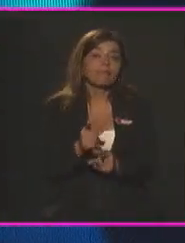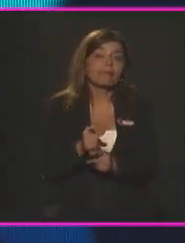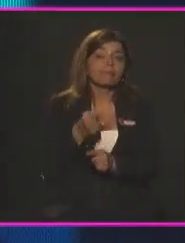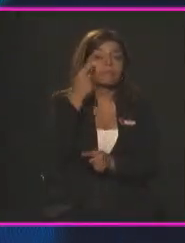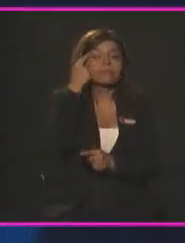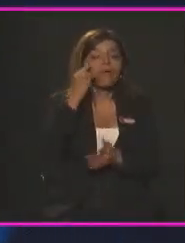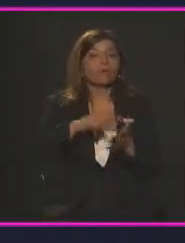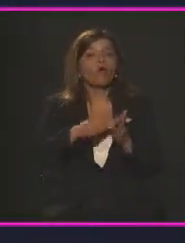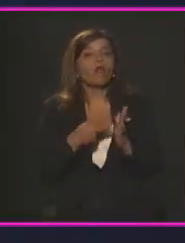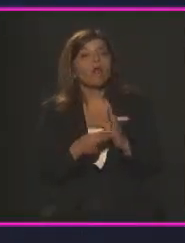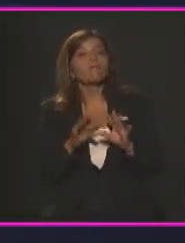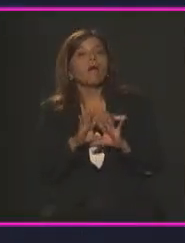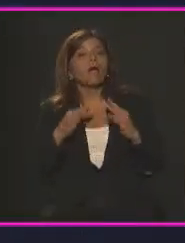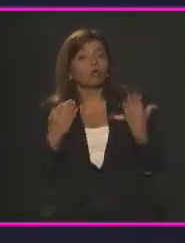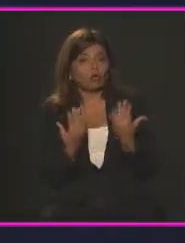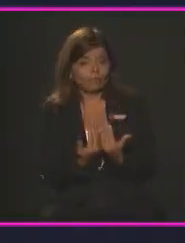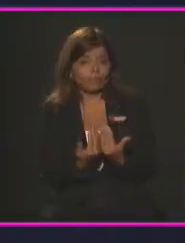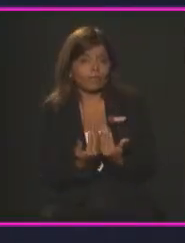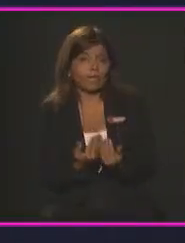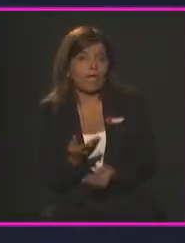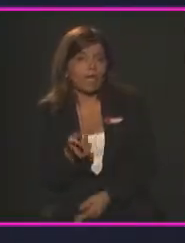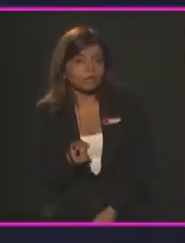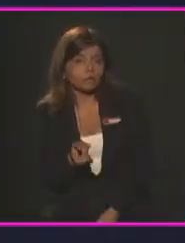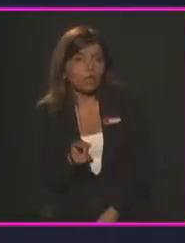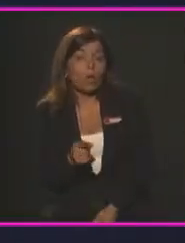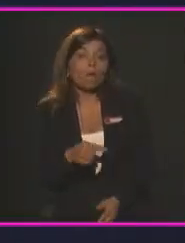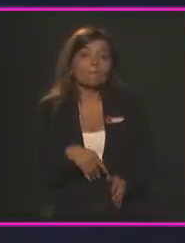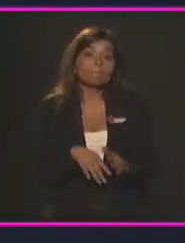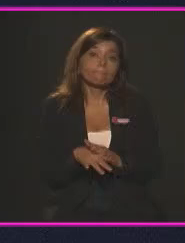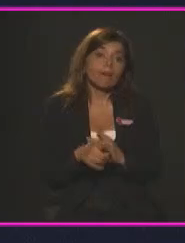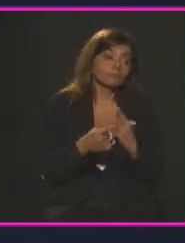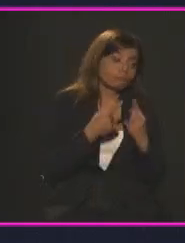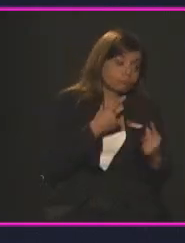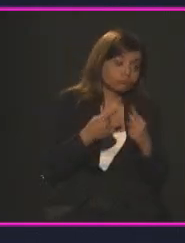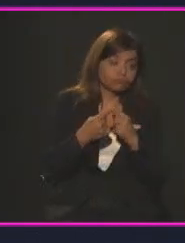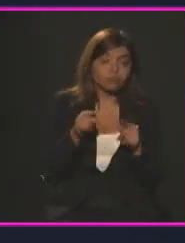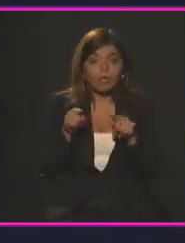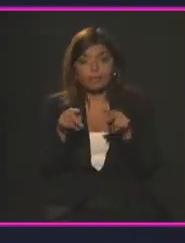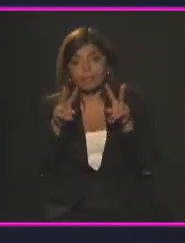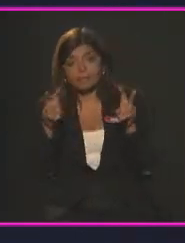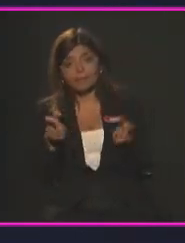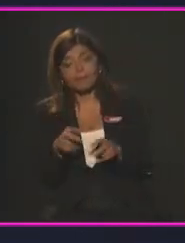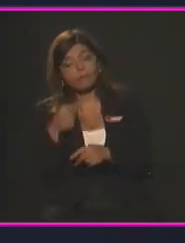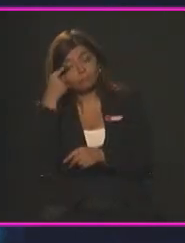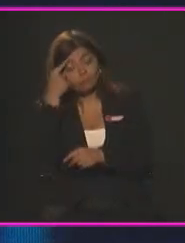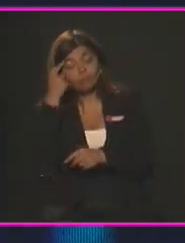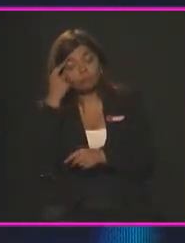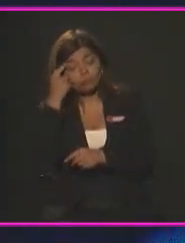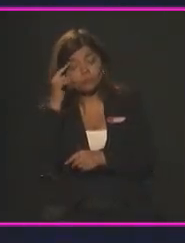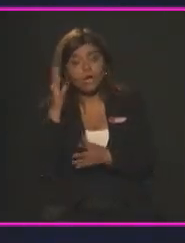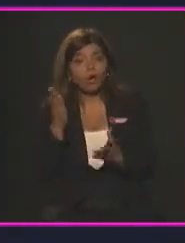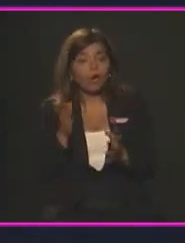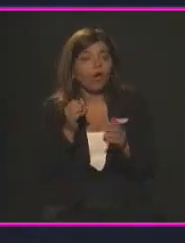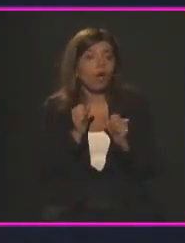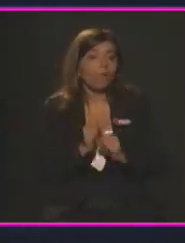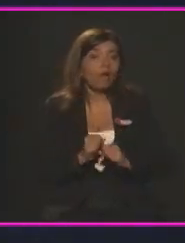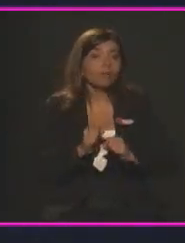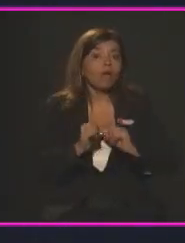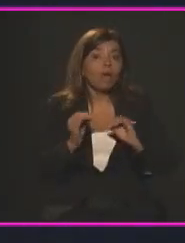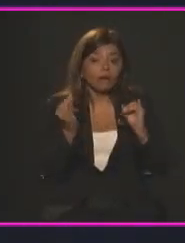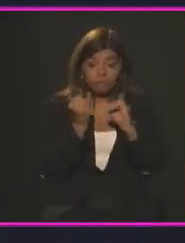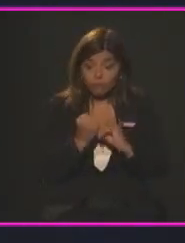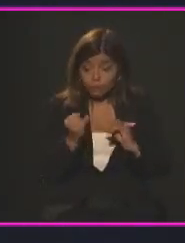to more discussion about that. You can find more about all of this stuff in my books and in my TED Talk. And once again, I would like to thank